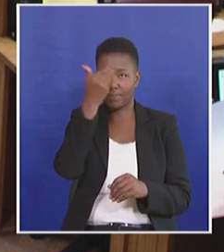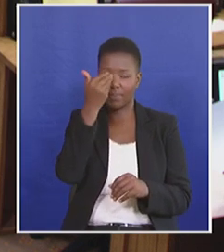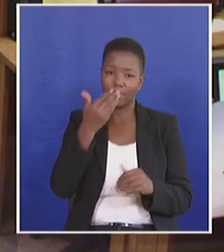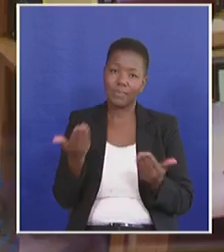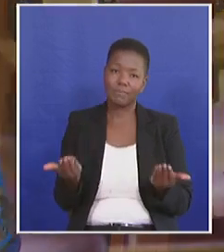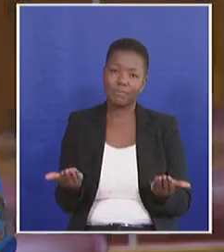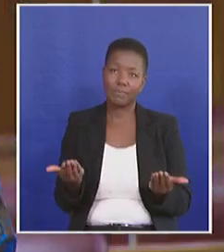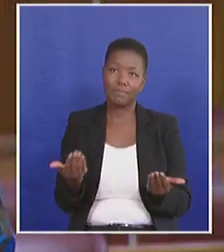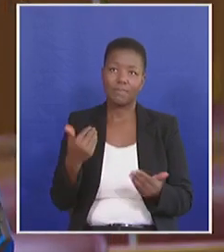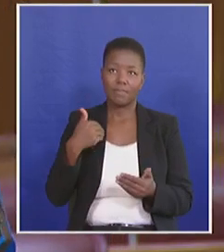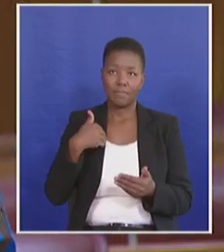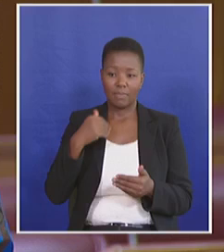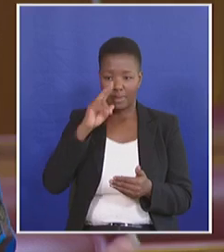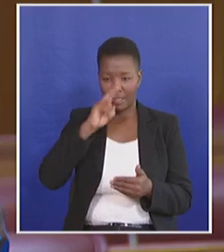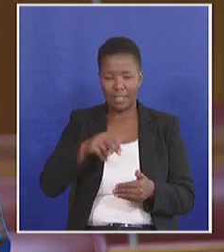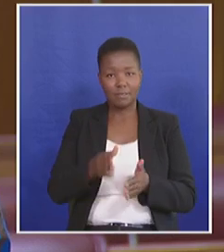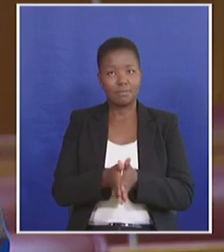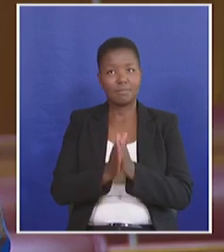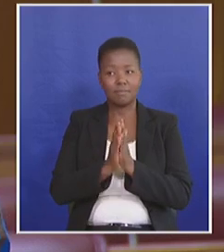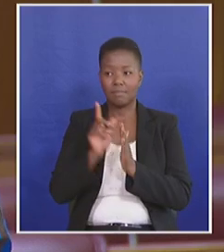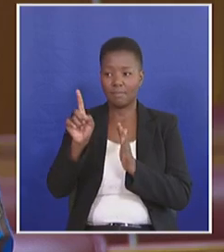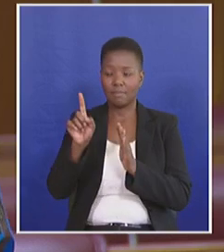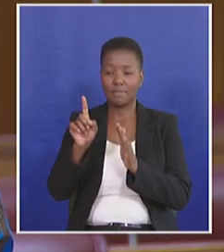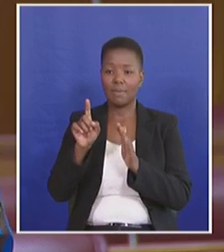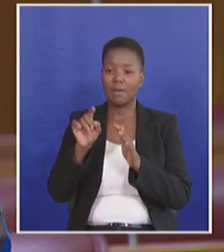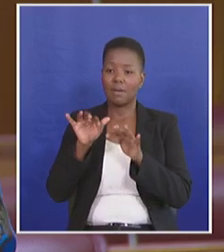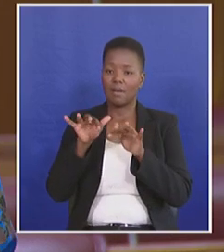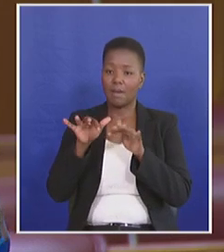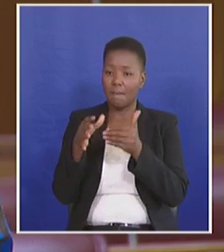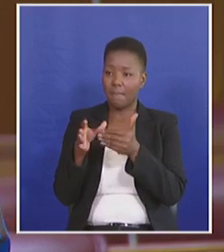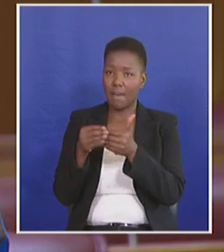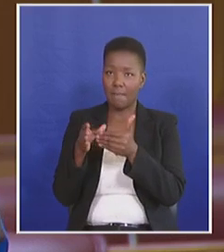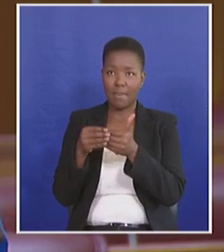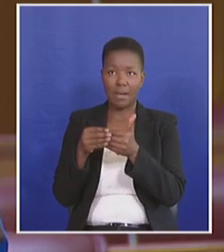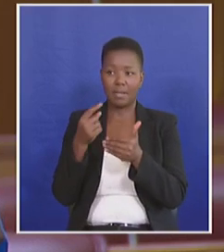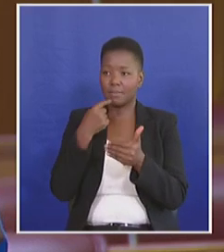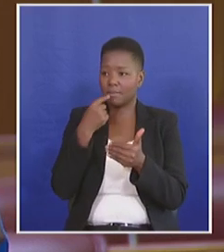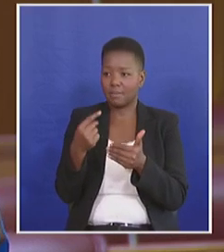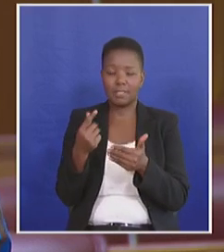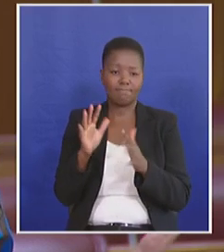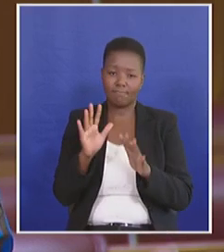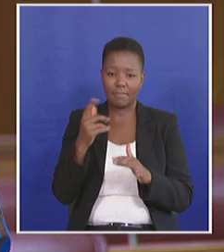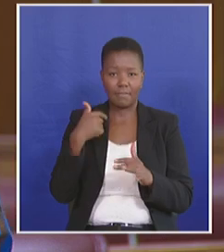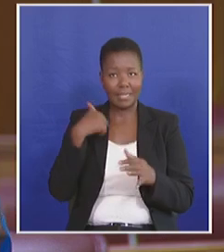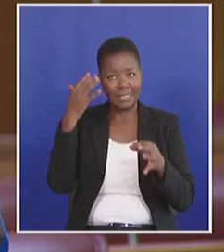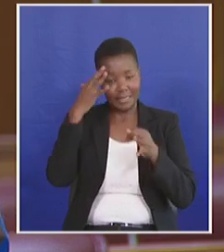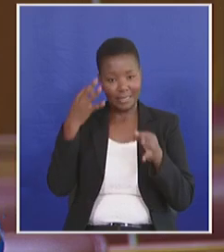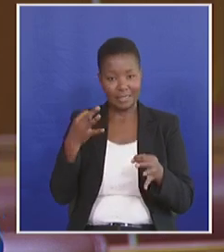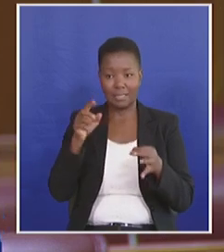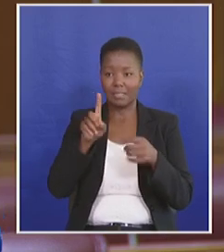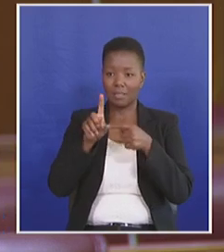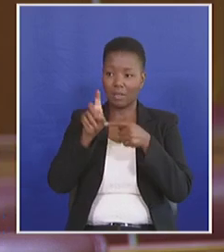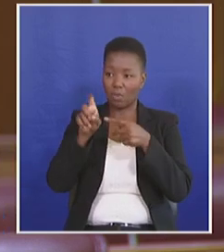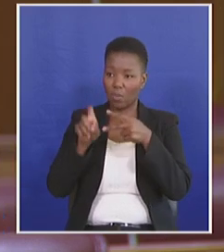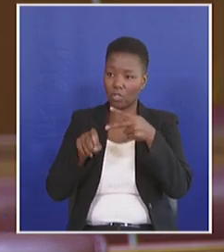I need to support the colleagues that have raised the issue, because we're not going to go anywhere with questions that the ministers are